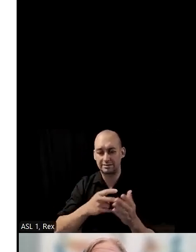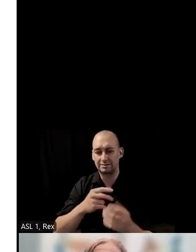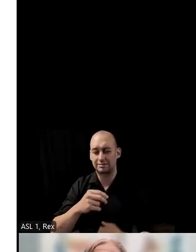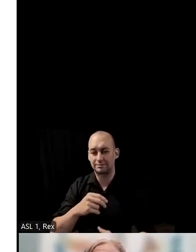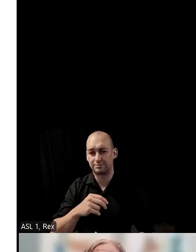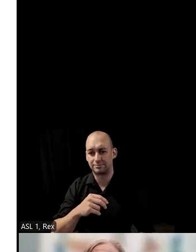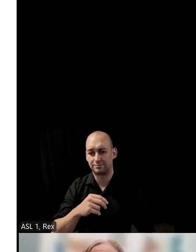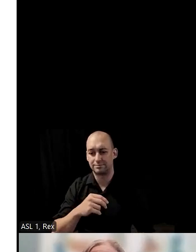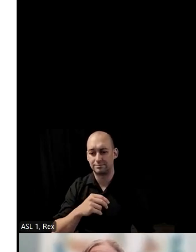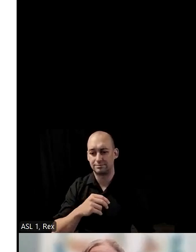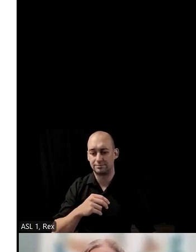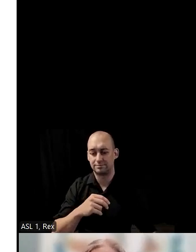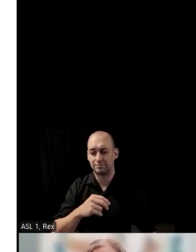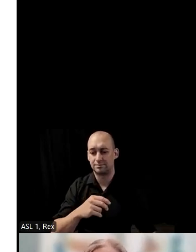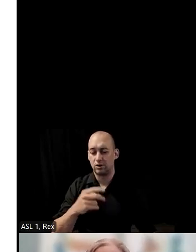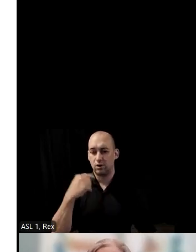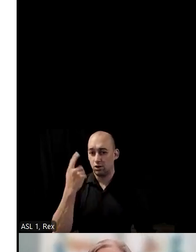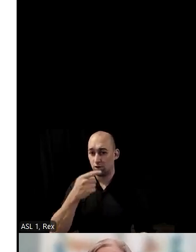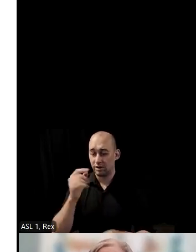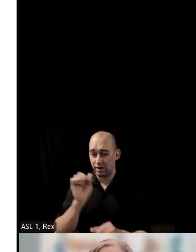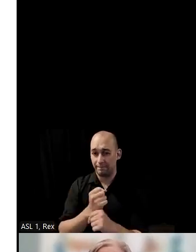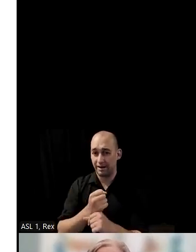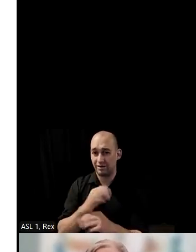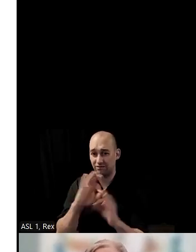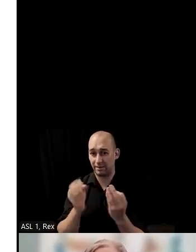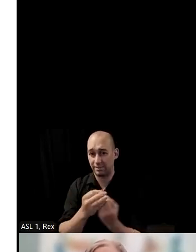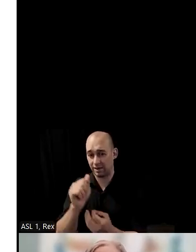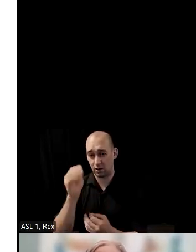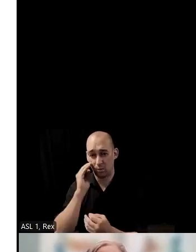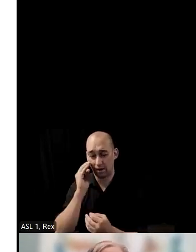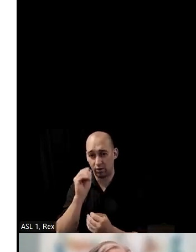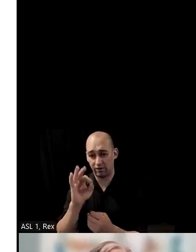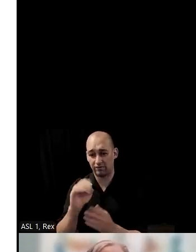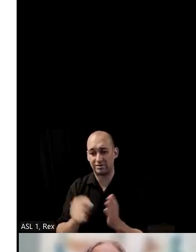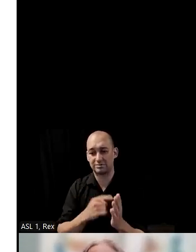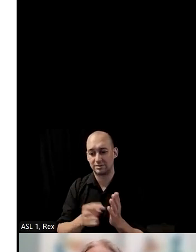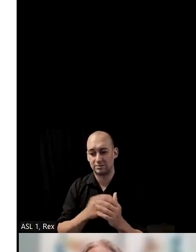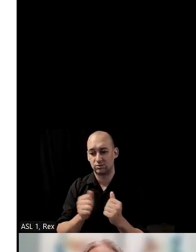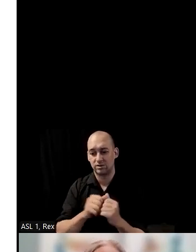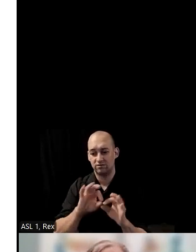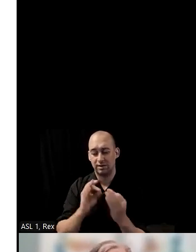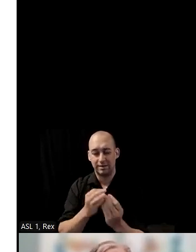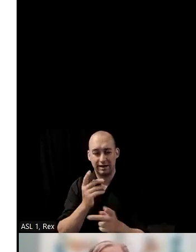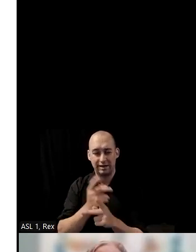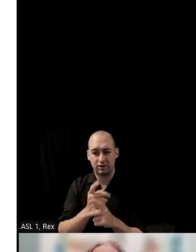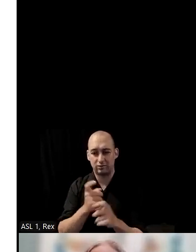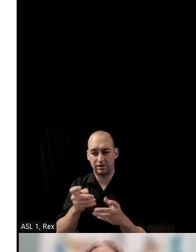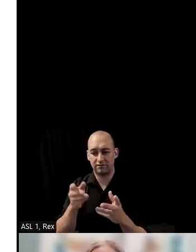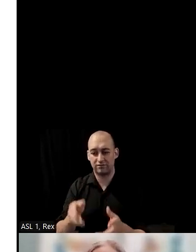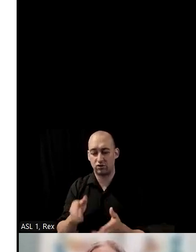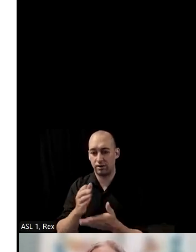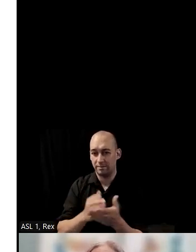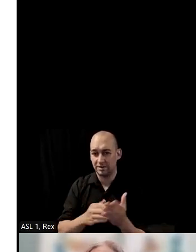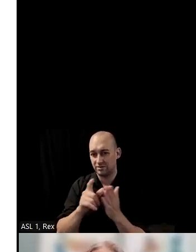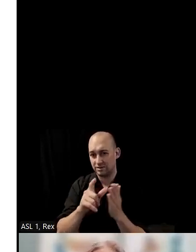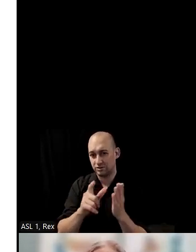looking just to make families aware of. Sometimes for family caregivers, a piece of legislation or some sort of formal requirement